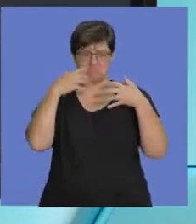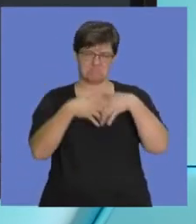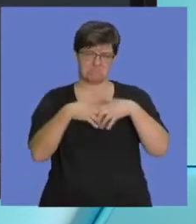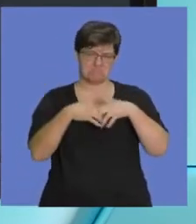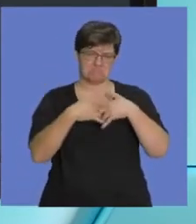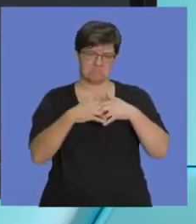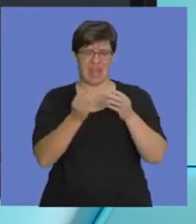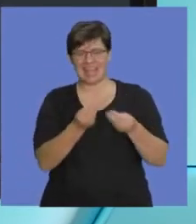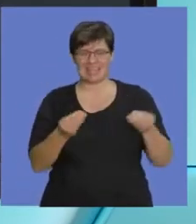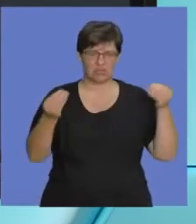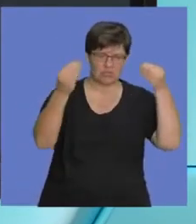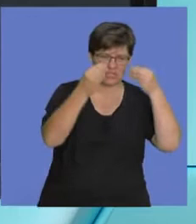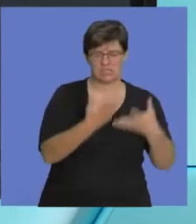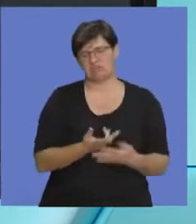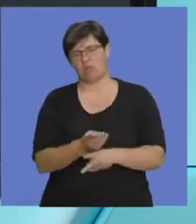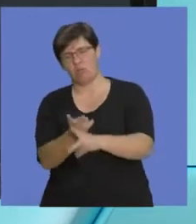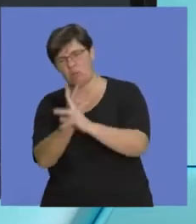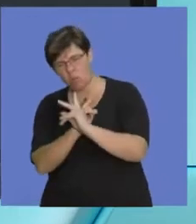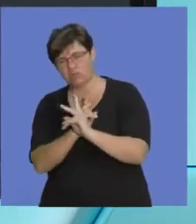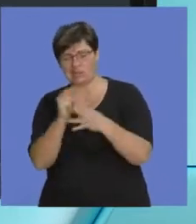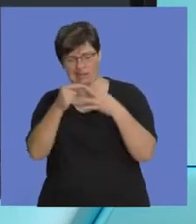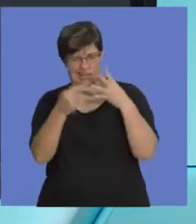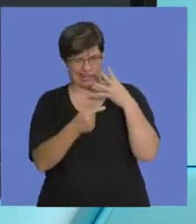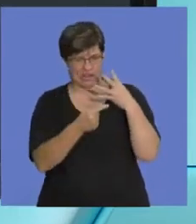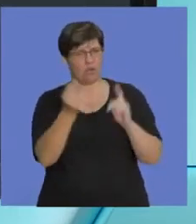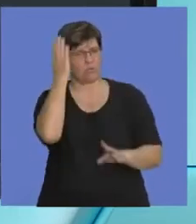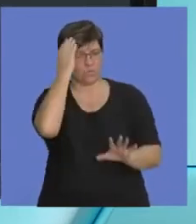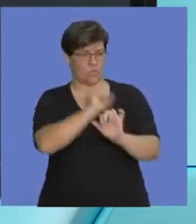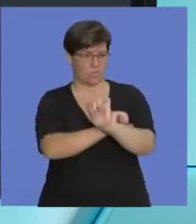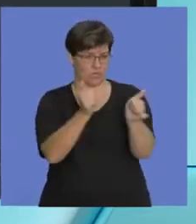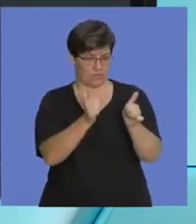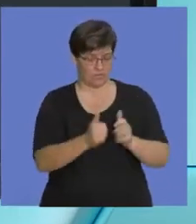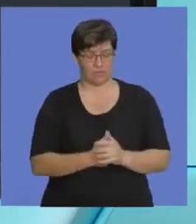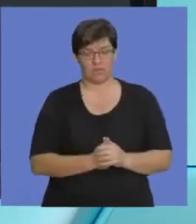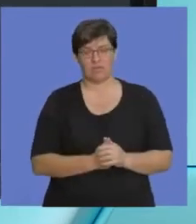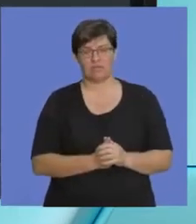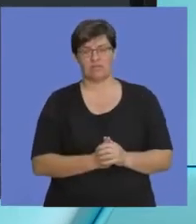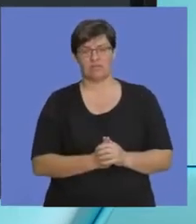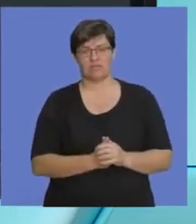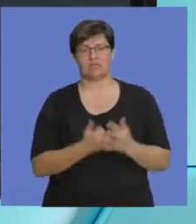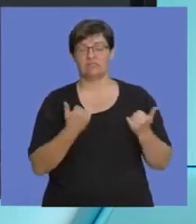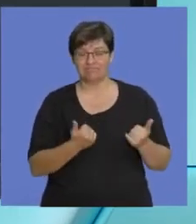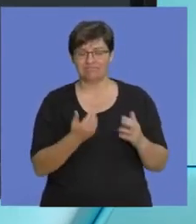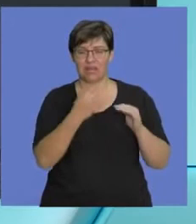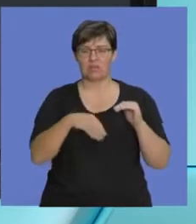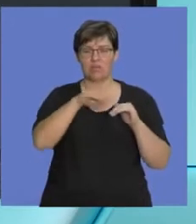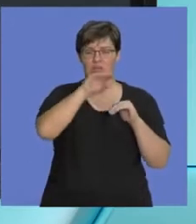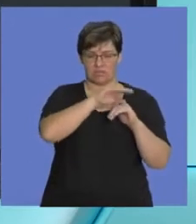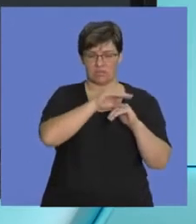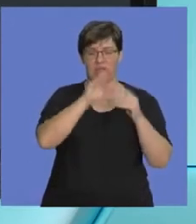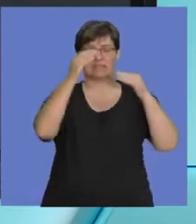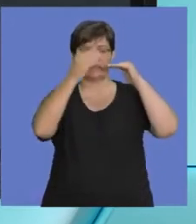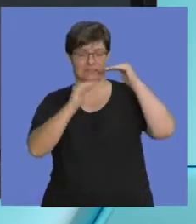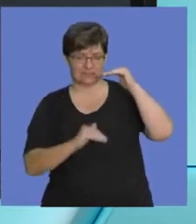about interest and loans and all of those things. But now today we're actually going to look at compound decay